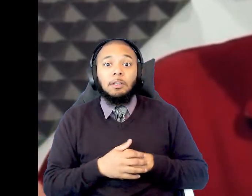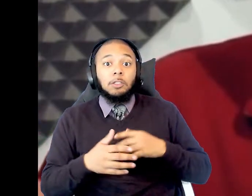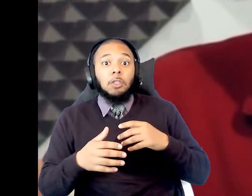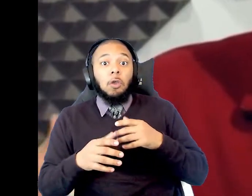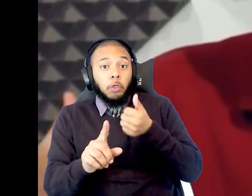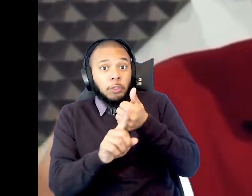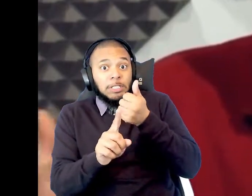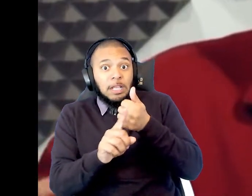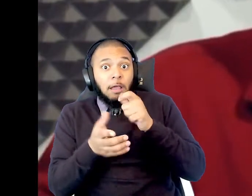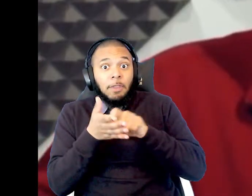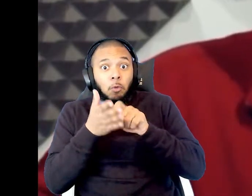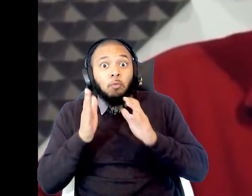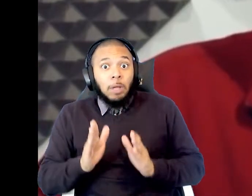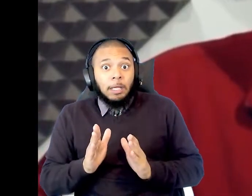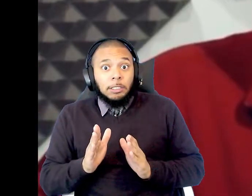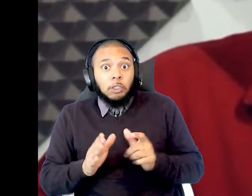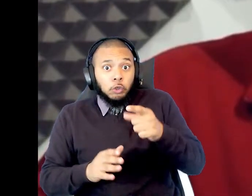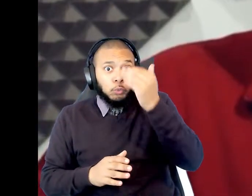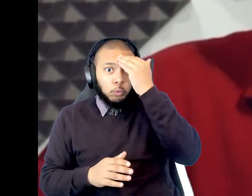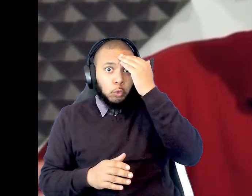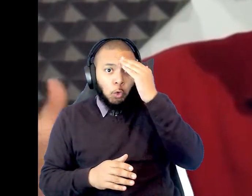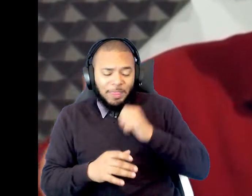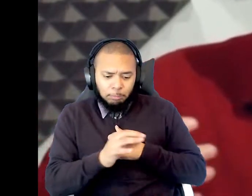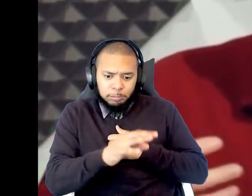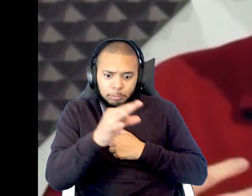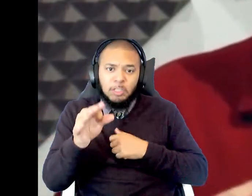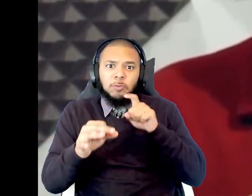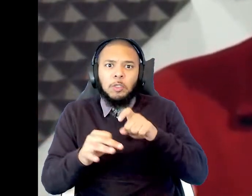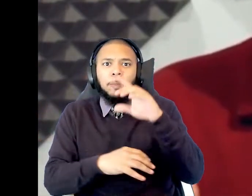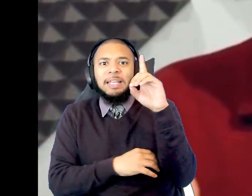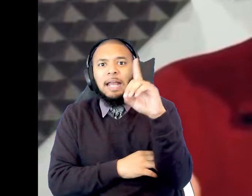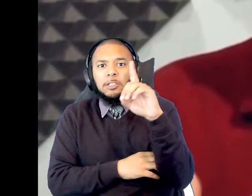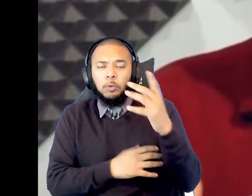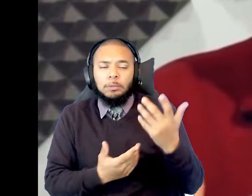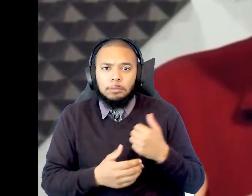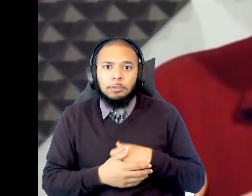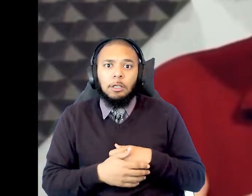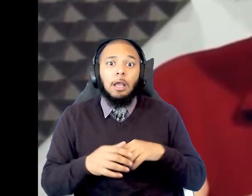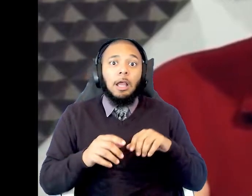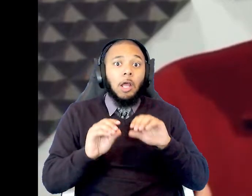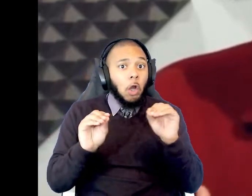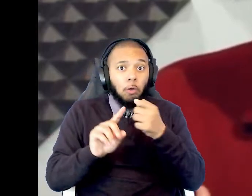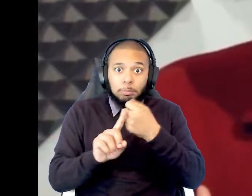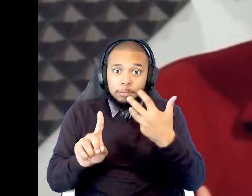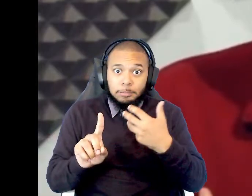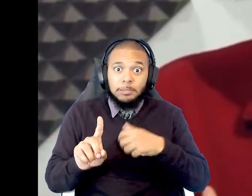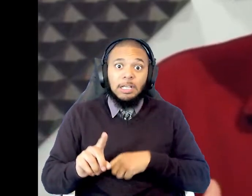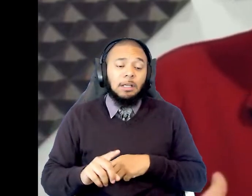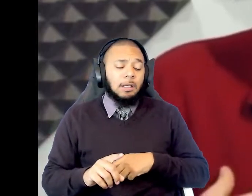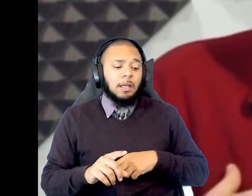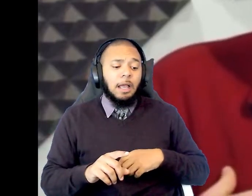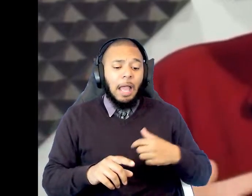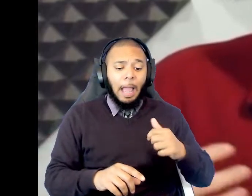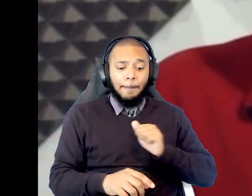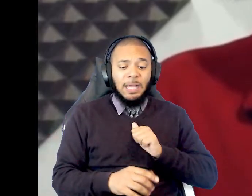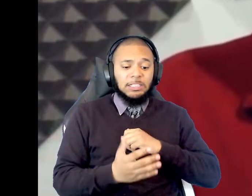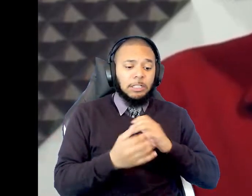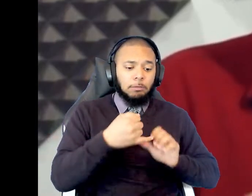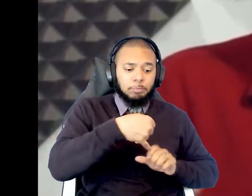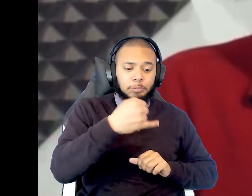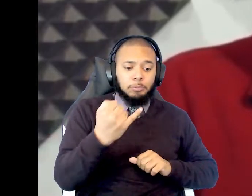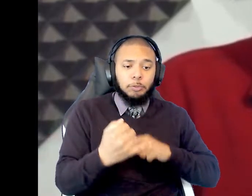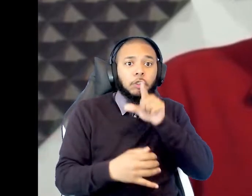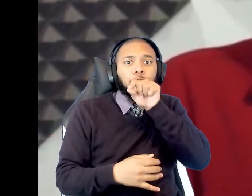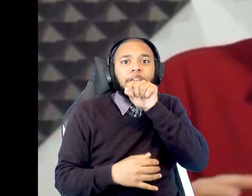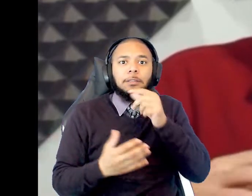what it was supposed to be. You know what that data means. But if you don't give me a warrant, I'm going to draw a chicken or something. It's nothing like you thought. You're